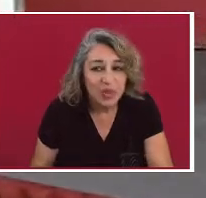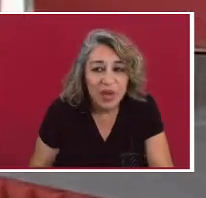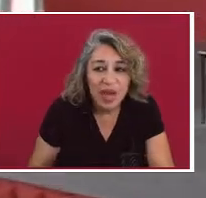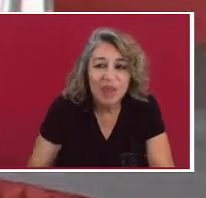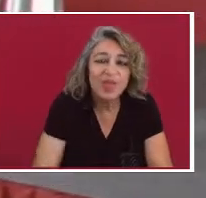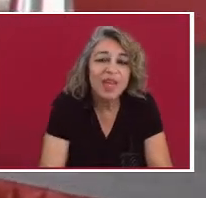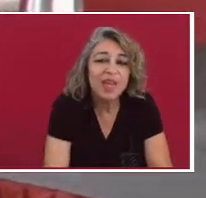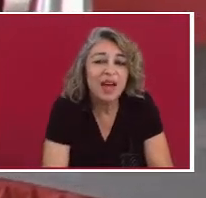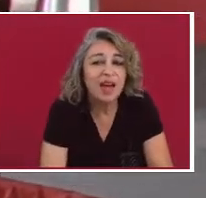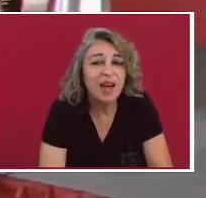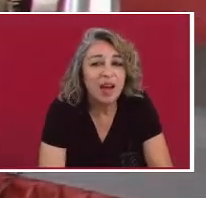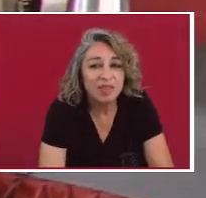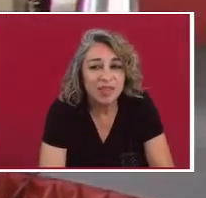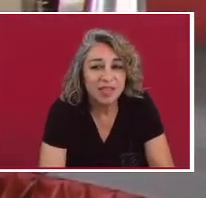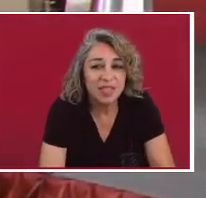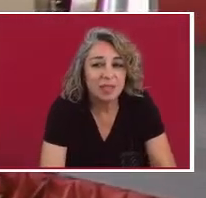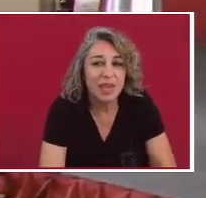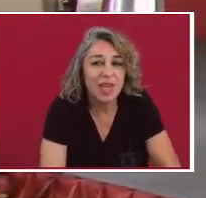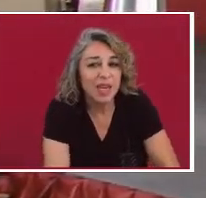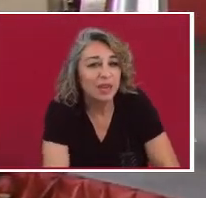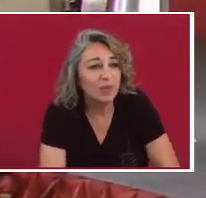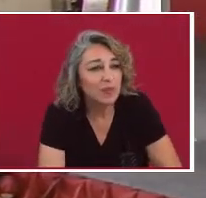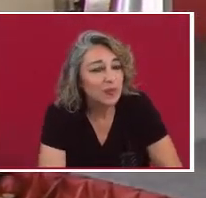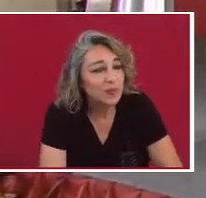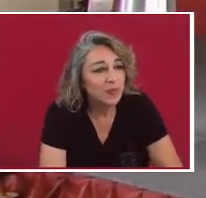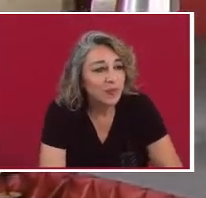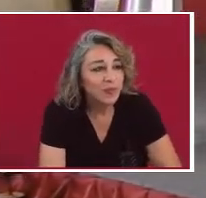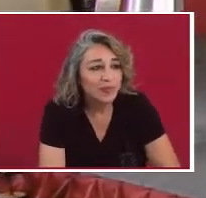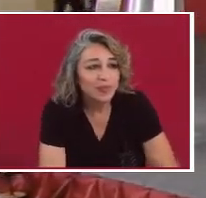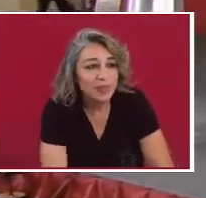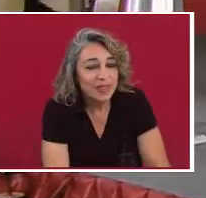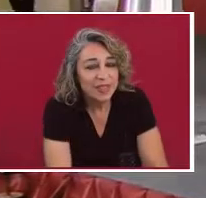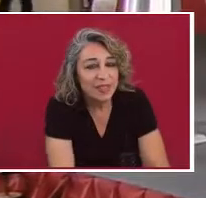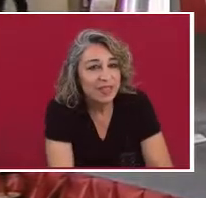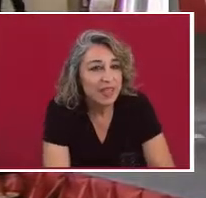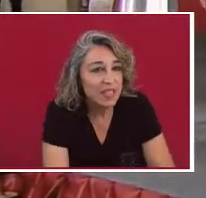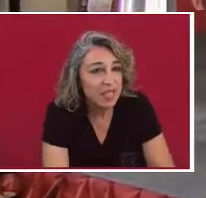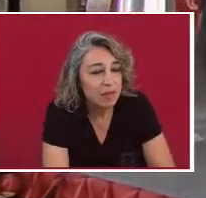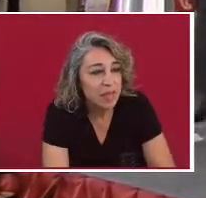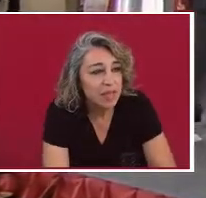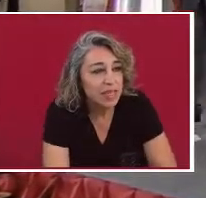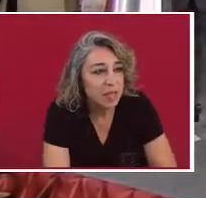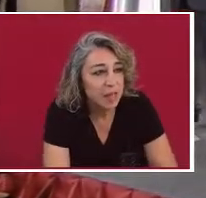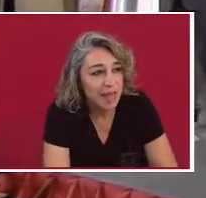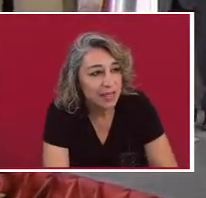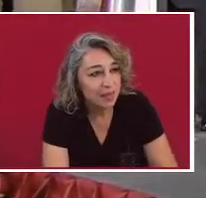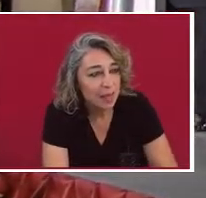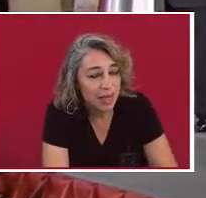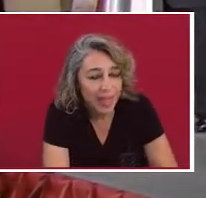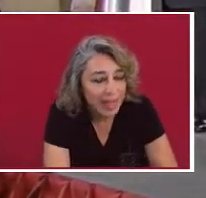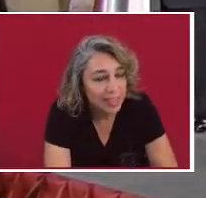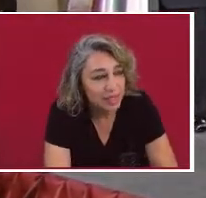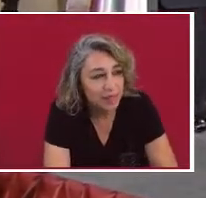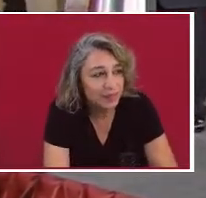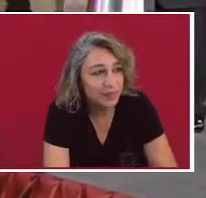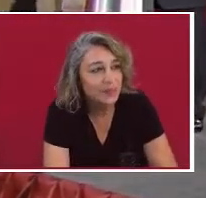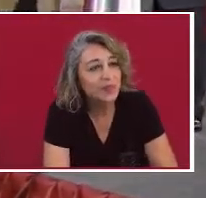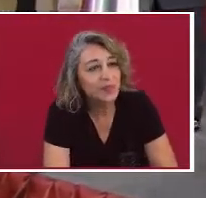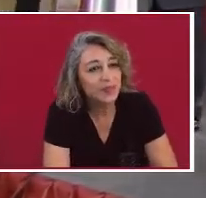So now the conference is beginning. So they've just come into the